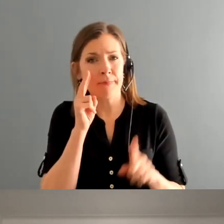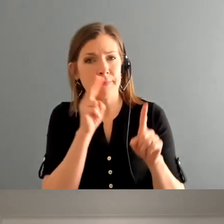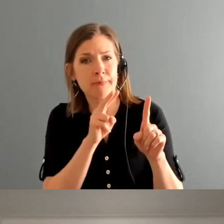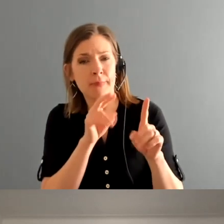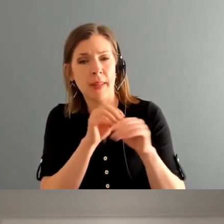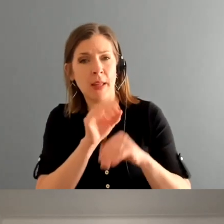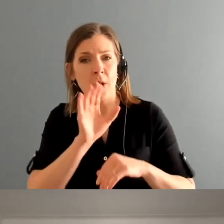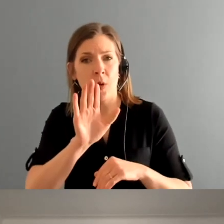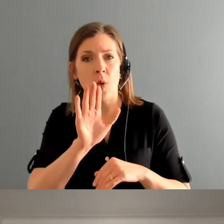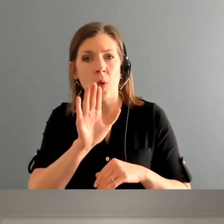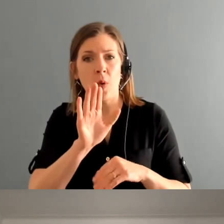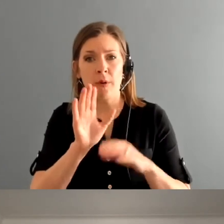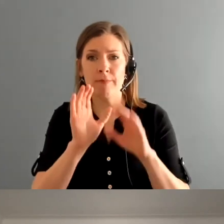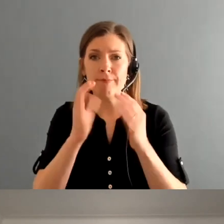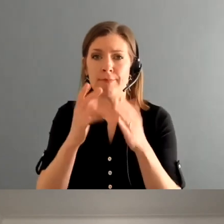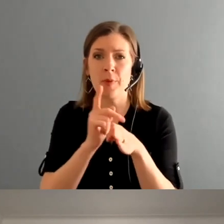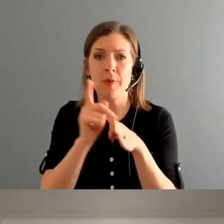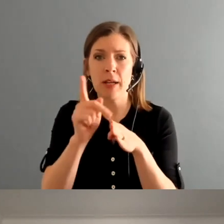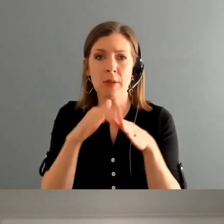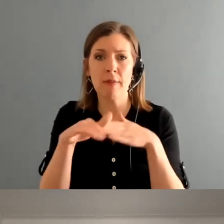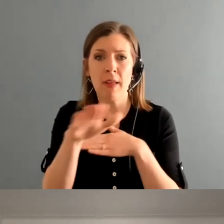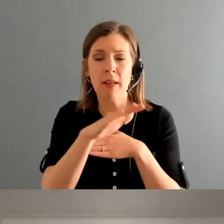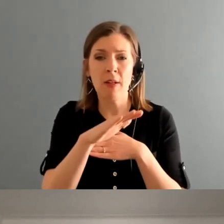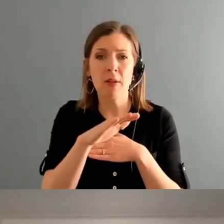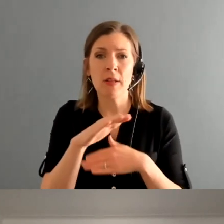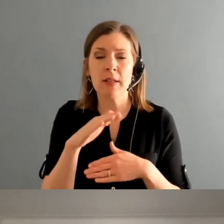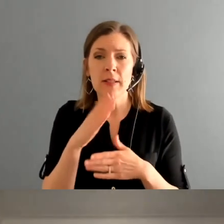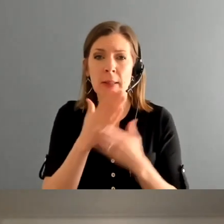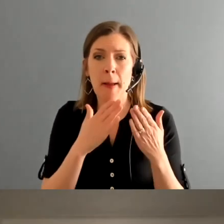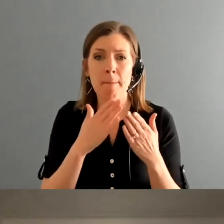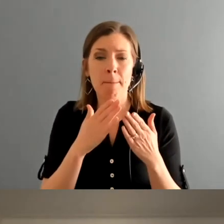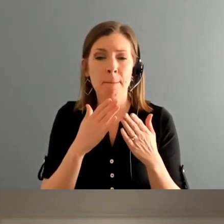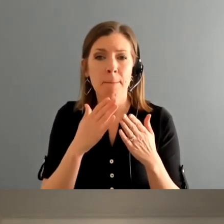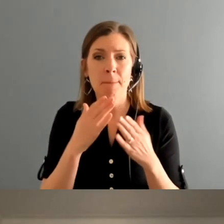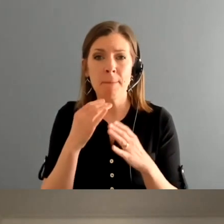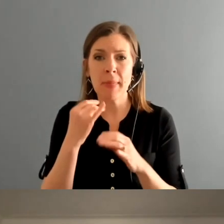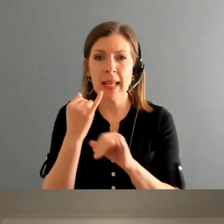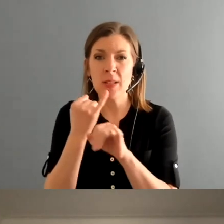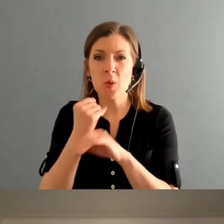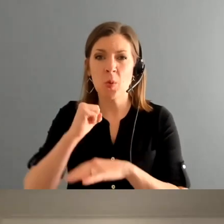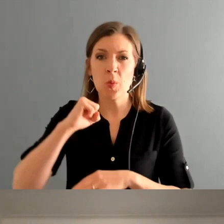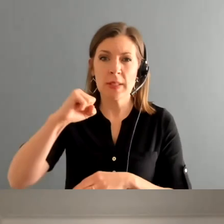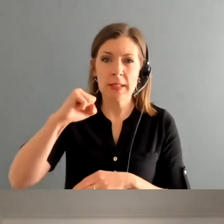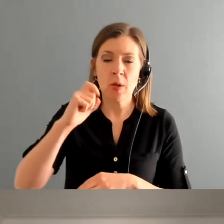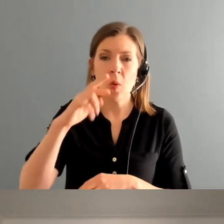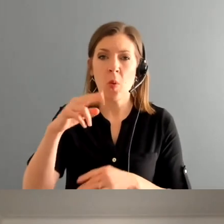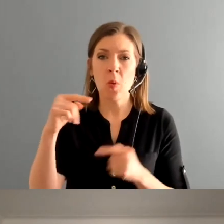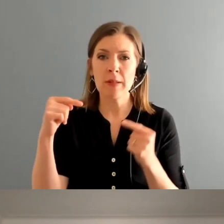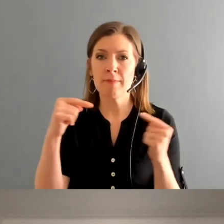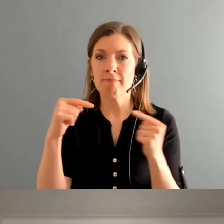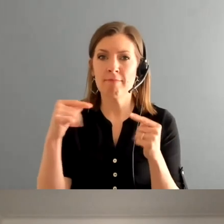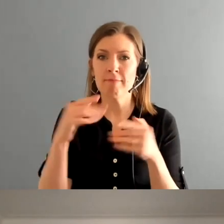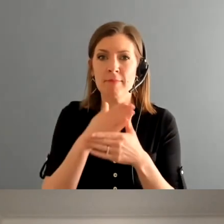your respective professional field some institutional resistance or tensions among peers,